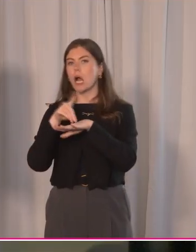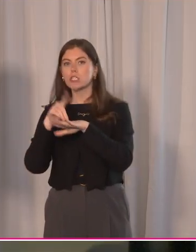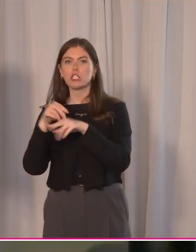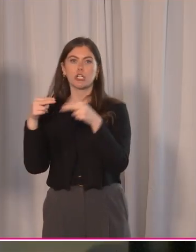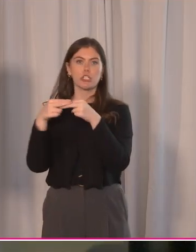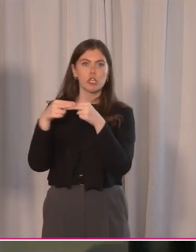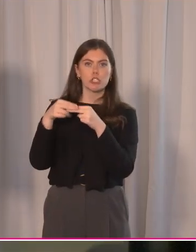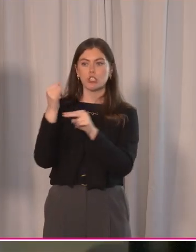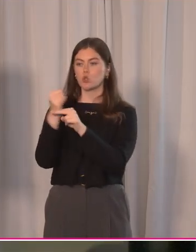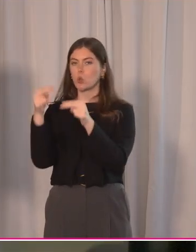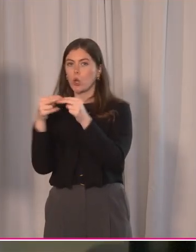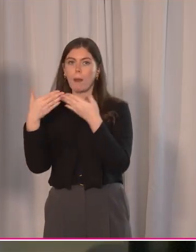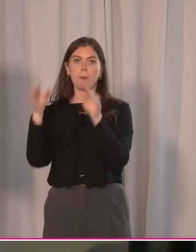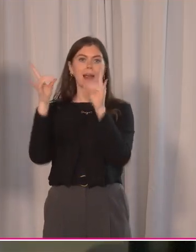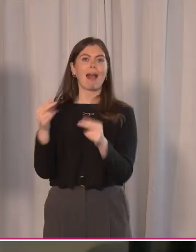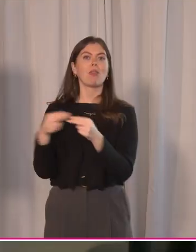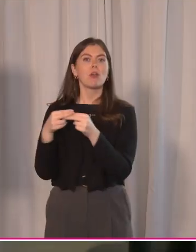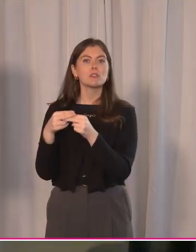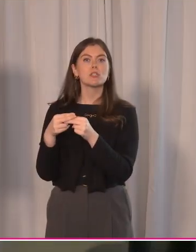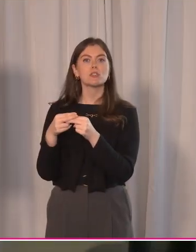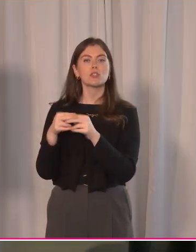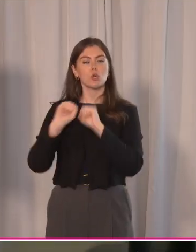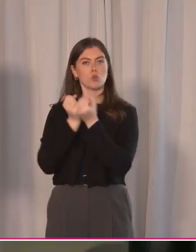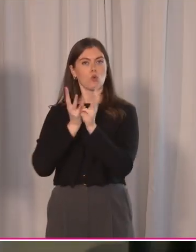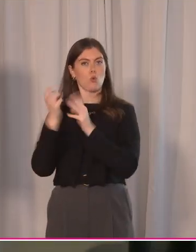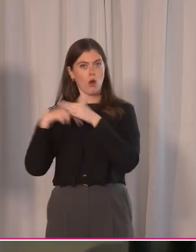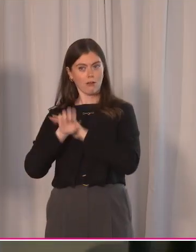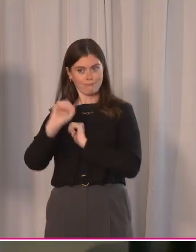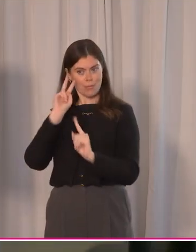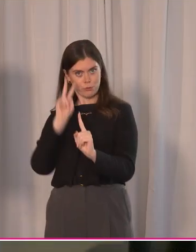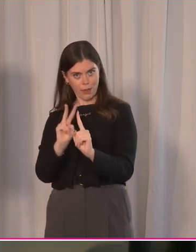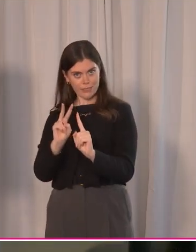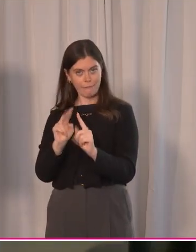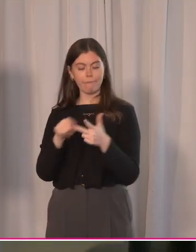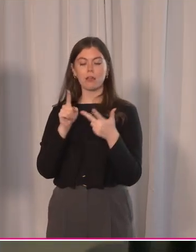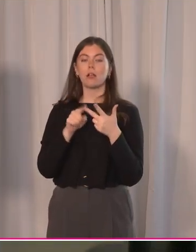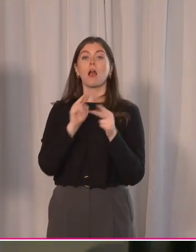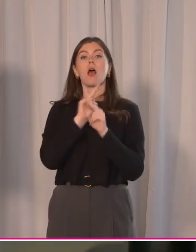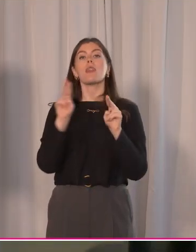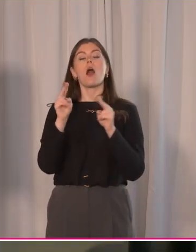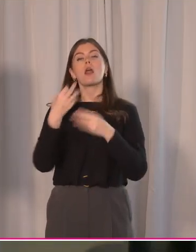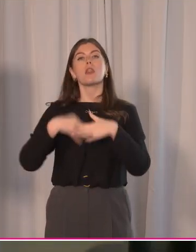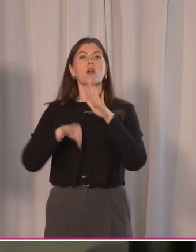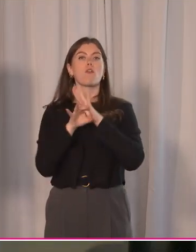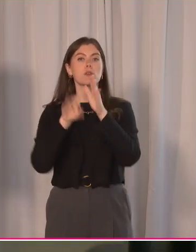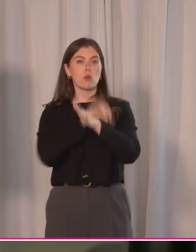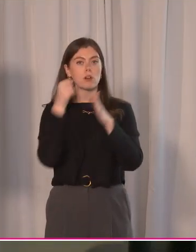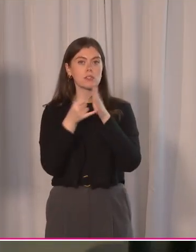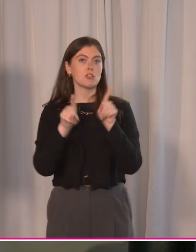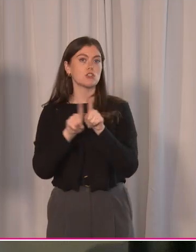school nurses, public health nurses, social workers. Non-government organisations are